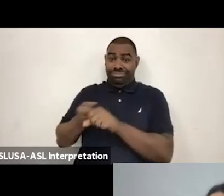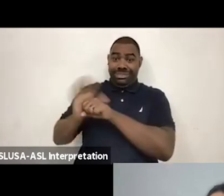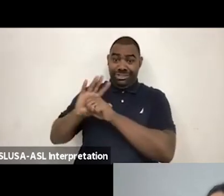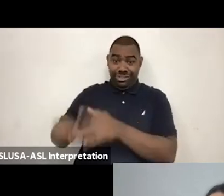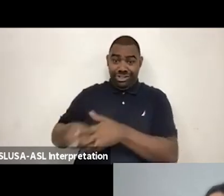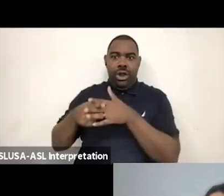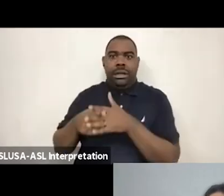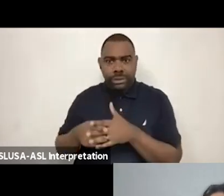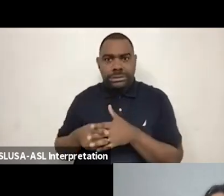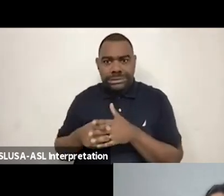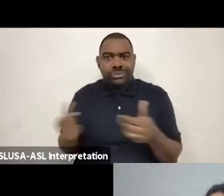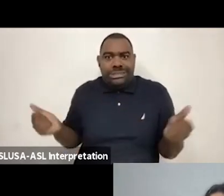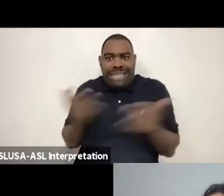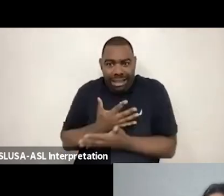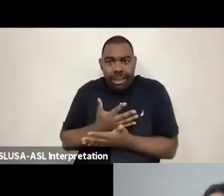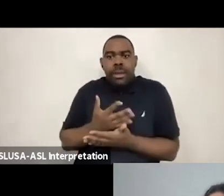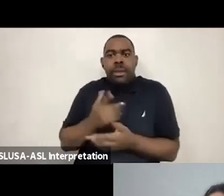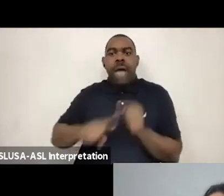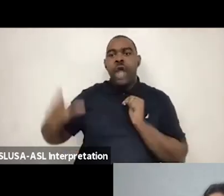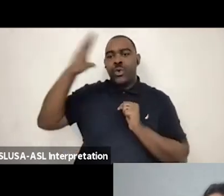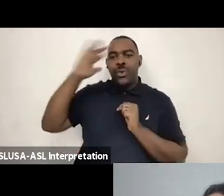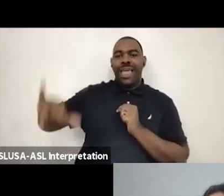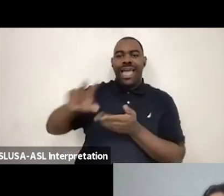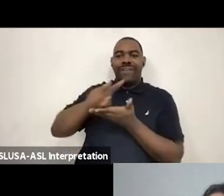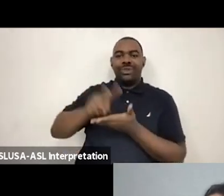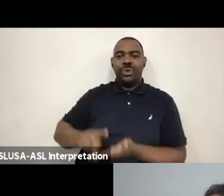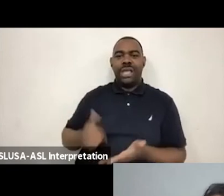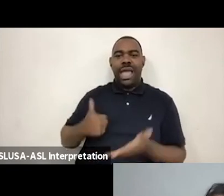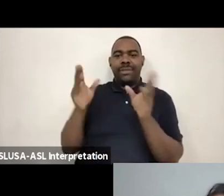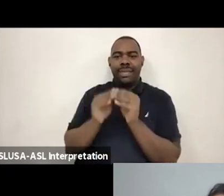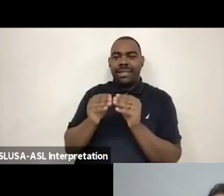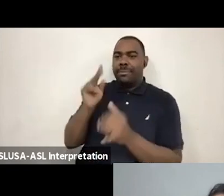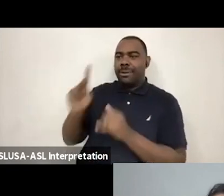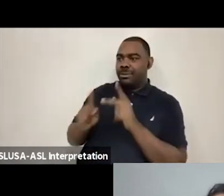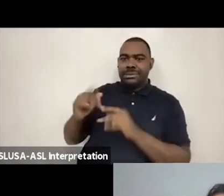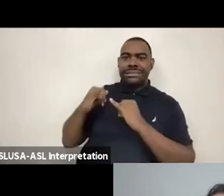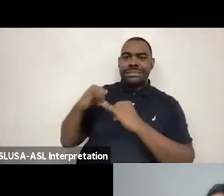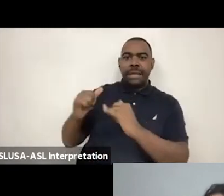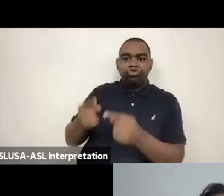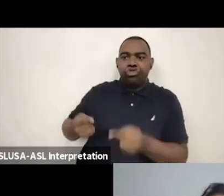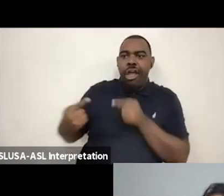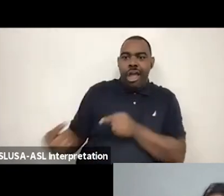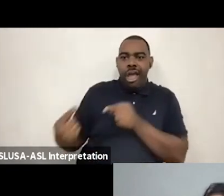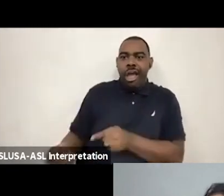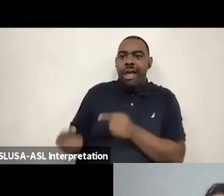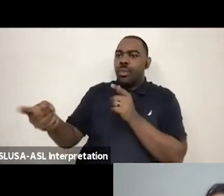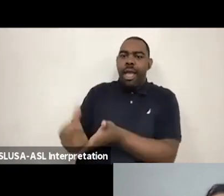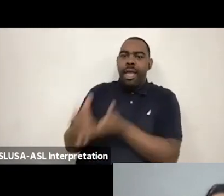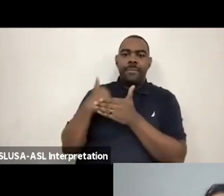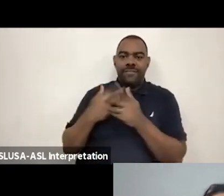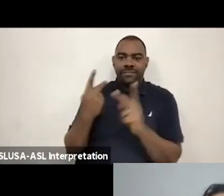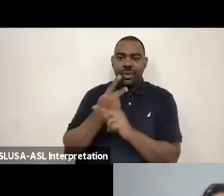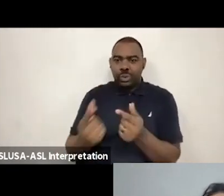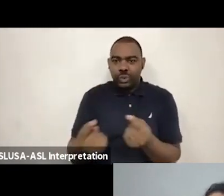And so knowing that we had that bi-weekly call that, okay, I have people that are in this boat with me that will help me navigate it right